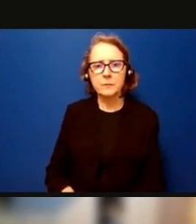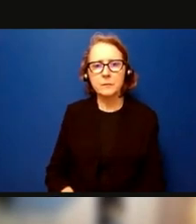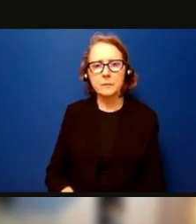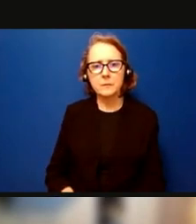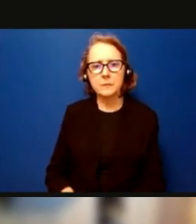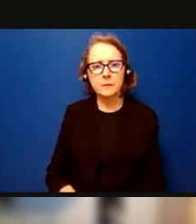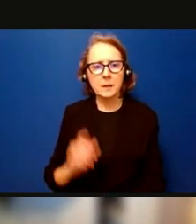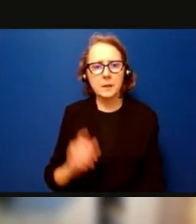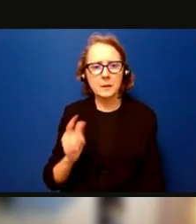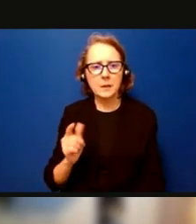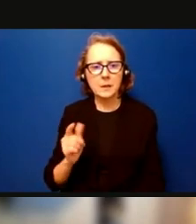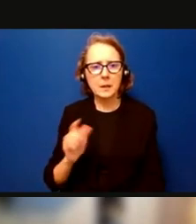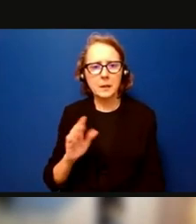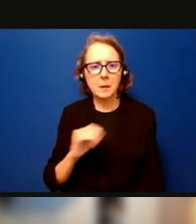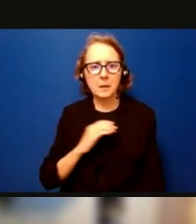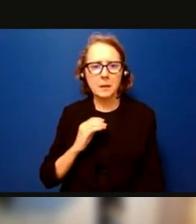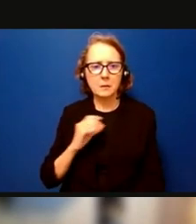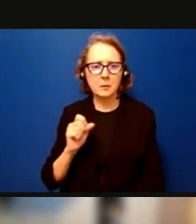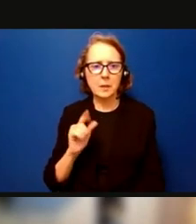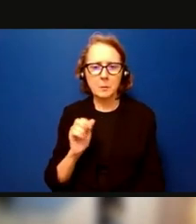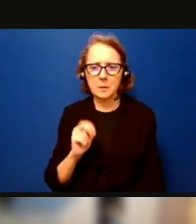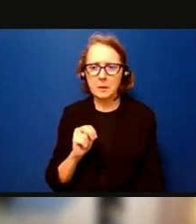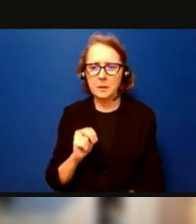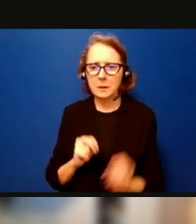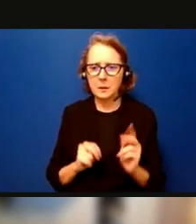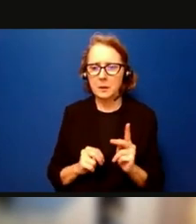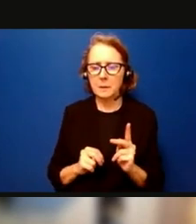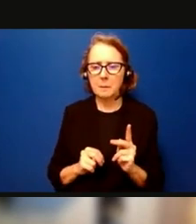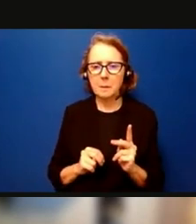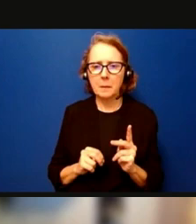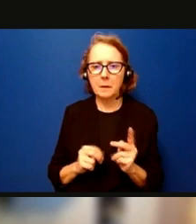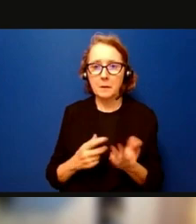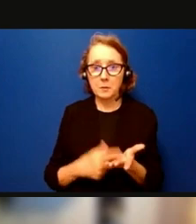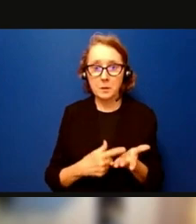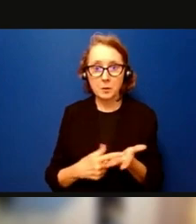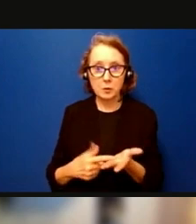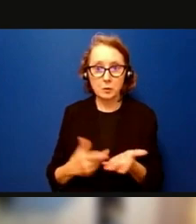Seconded by Councilor Stapleton. All right, discussion.